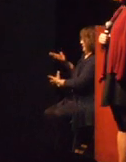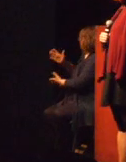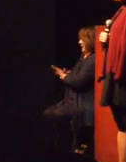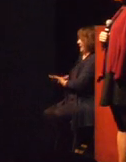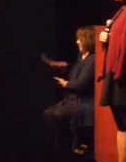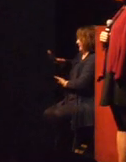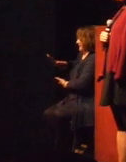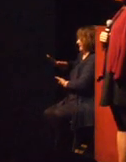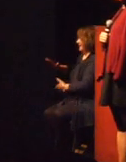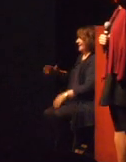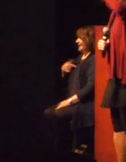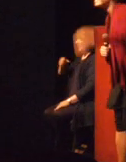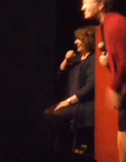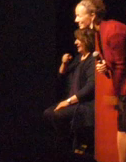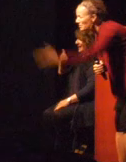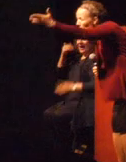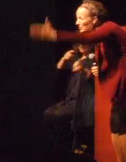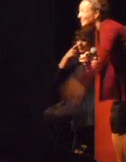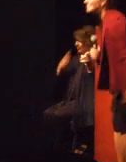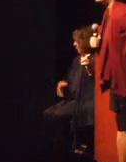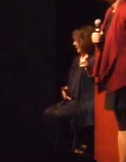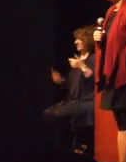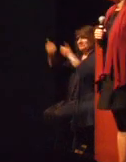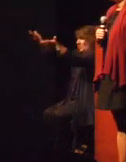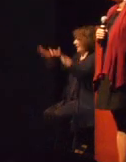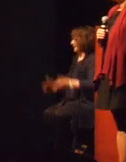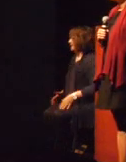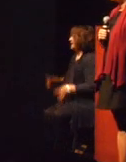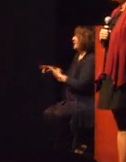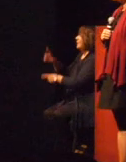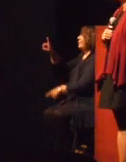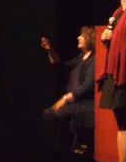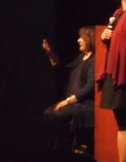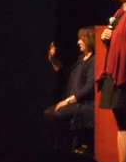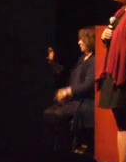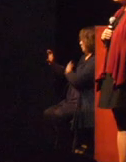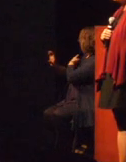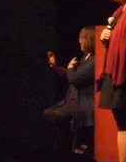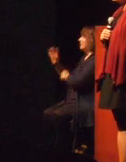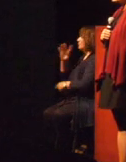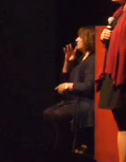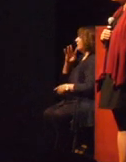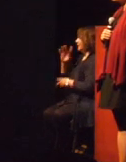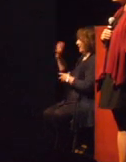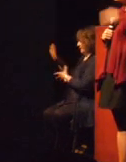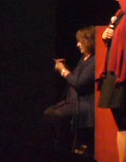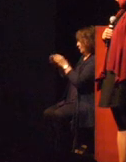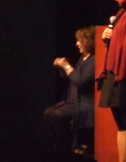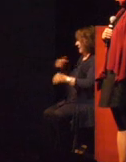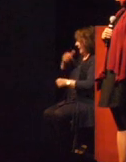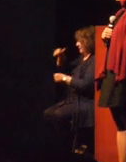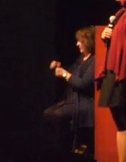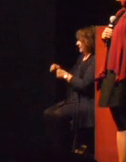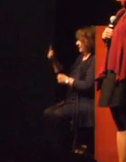thing, as long as I have the mic, I hope you don't mind. When Dr. Curtis was sharing his story, I was reminded of